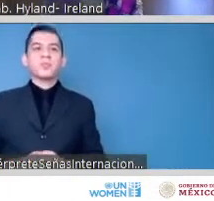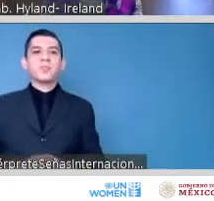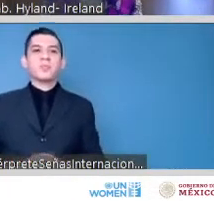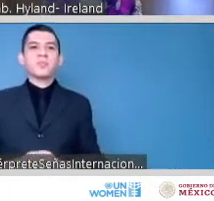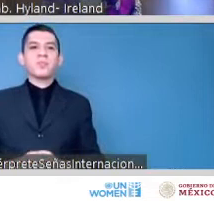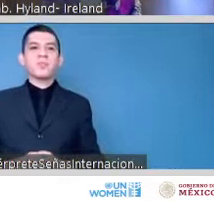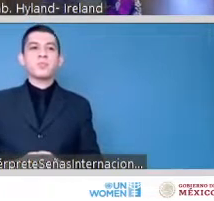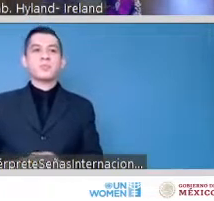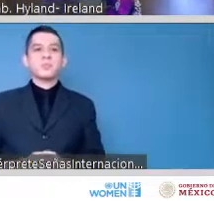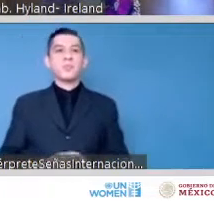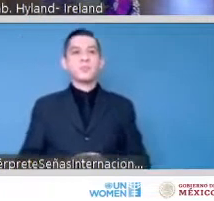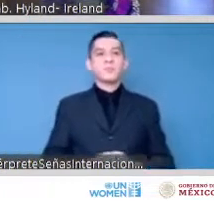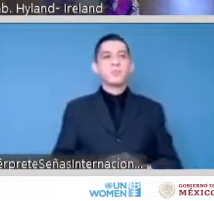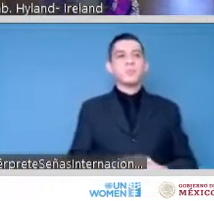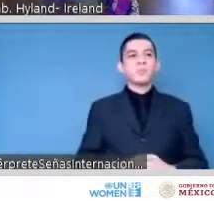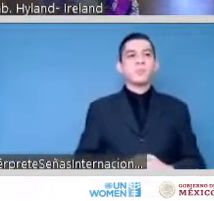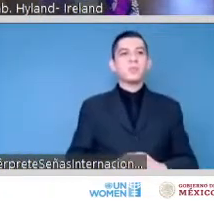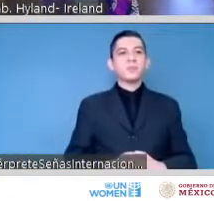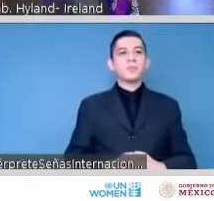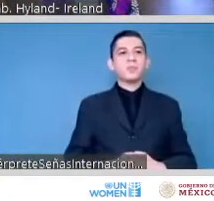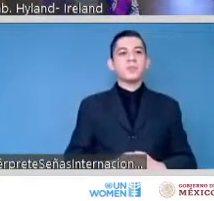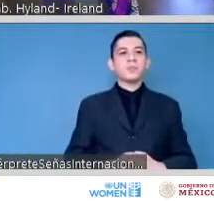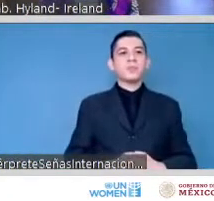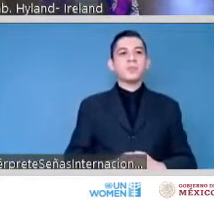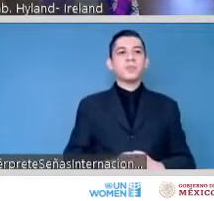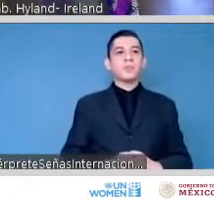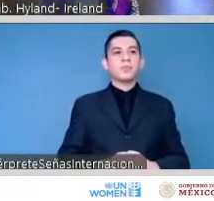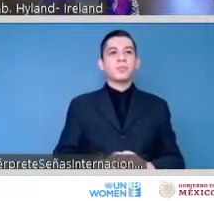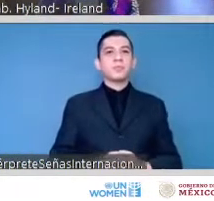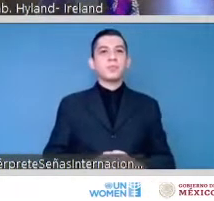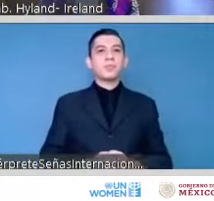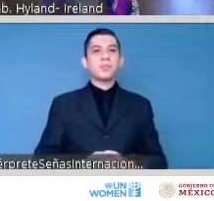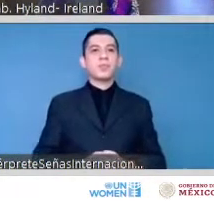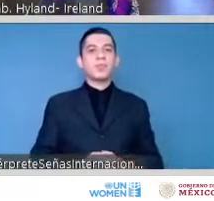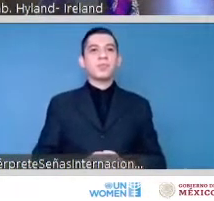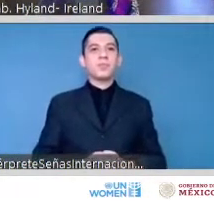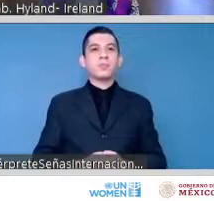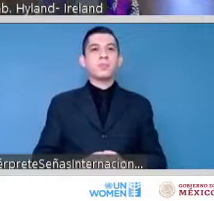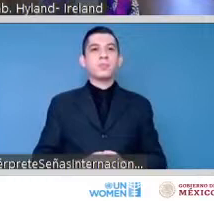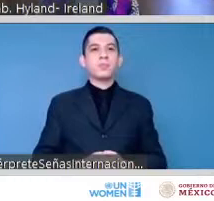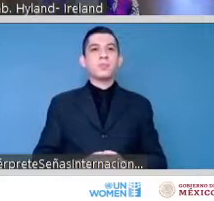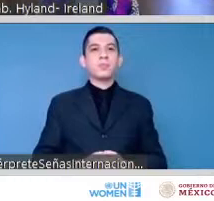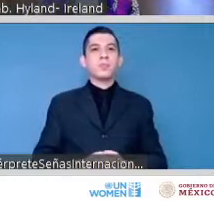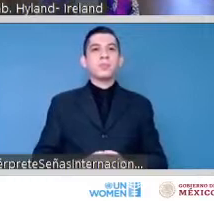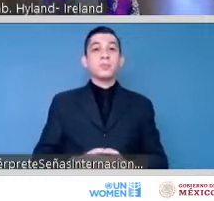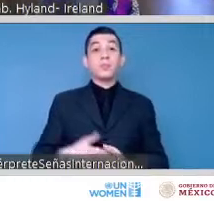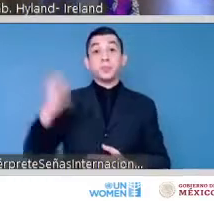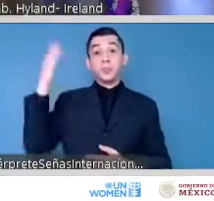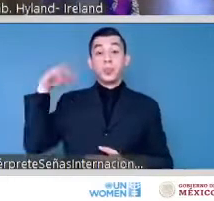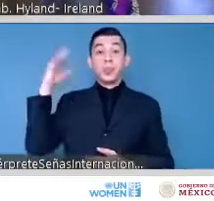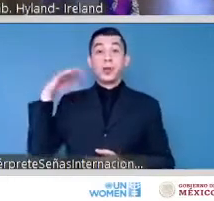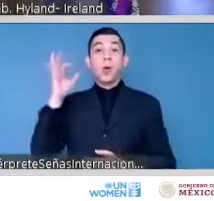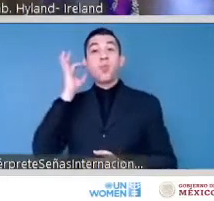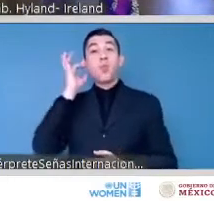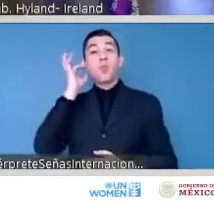and Ambassador Highland have also mentioned. But something that's really struck me about what Jaqueline has mentioned is the peer-to-peer sharing and the dynamic of